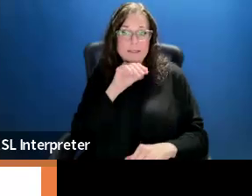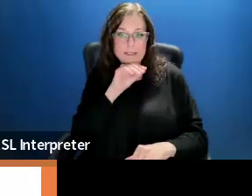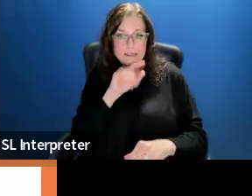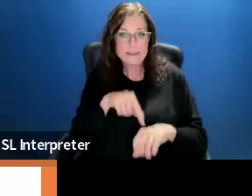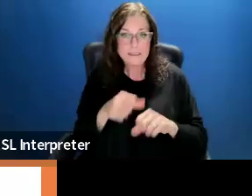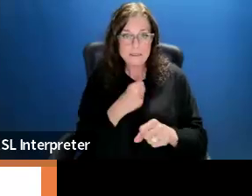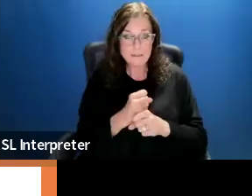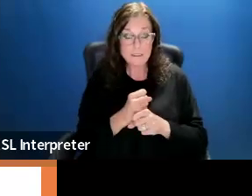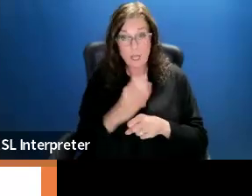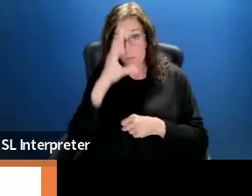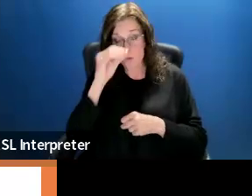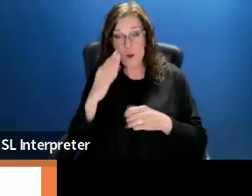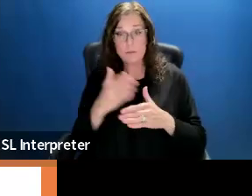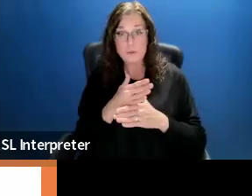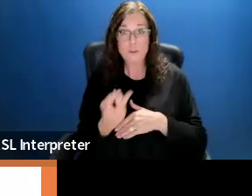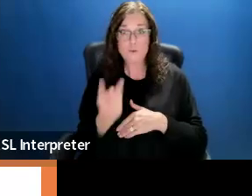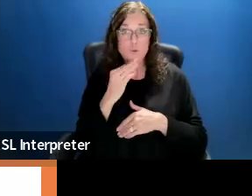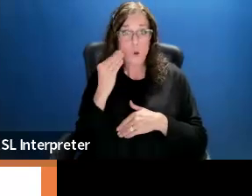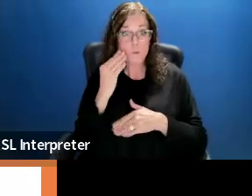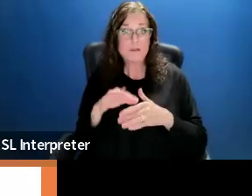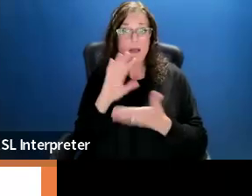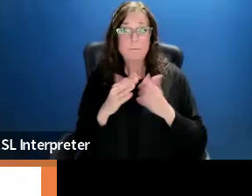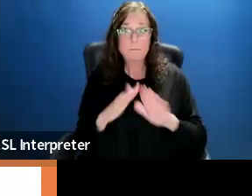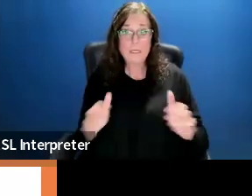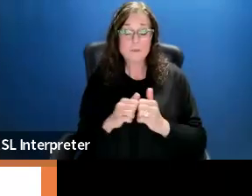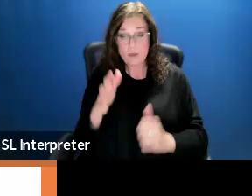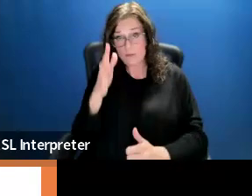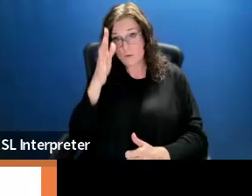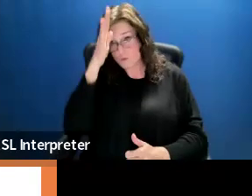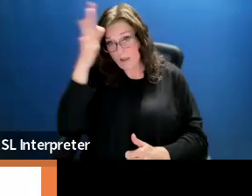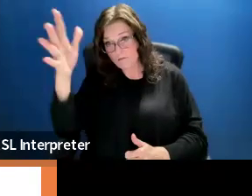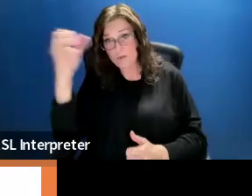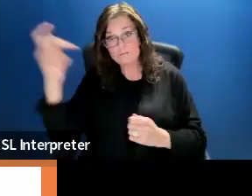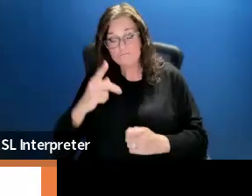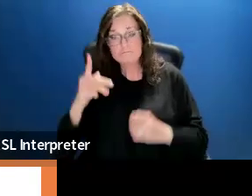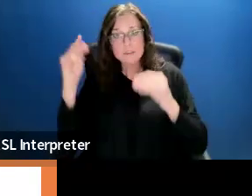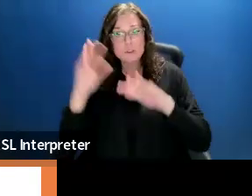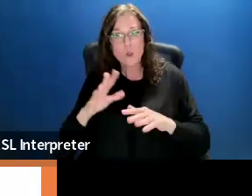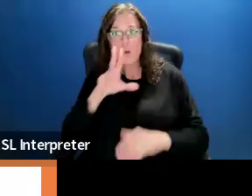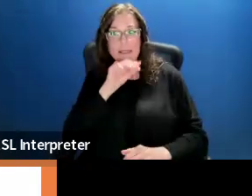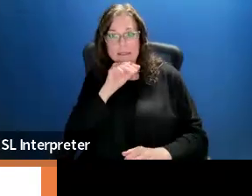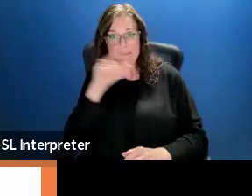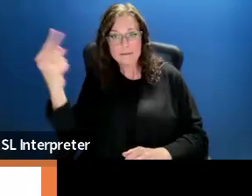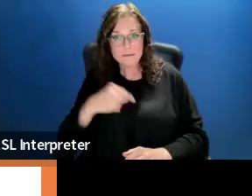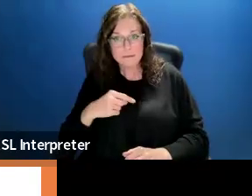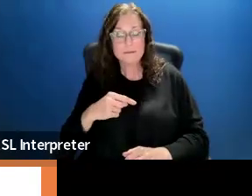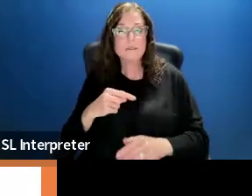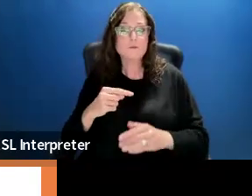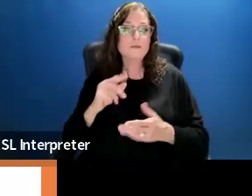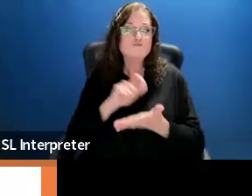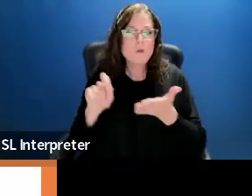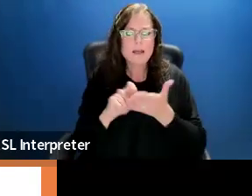book about a boy between two homes who finds peace with his grandfather and the returning snow geese. With lyrical writing and